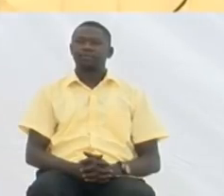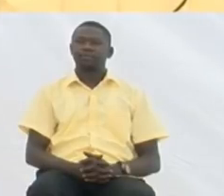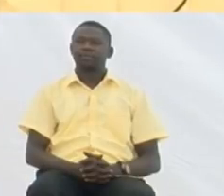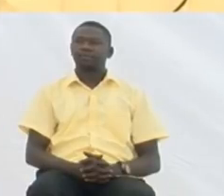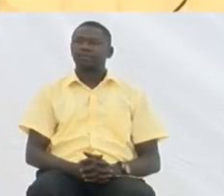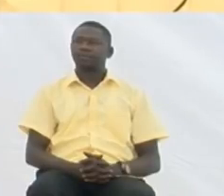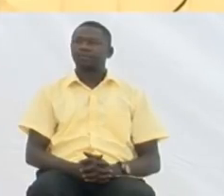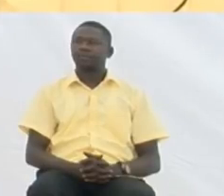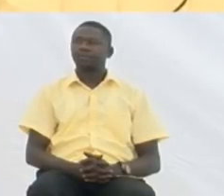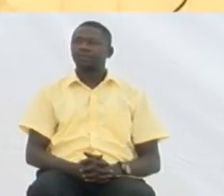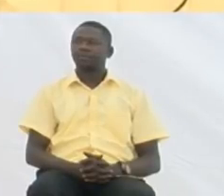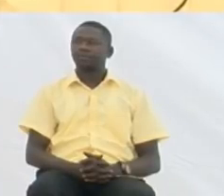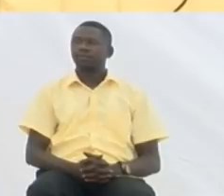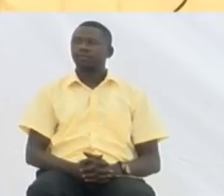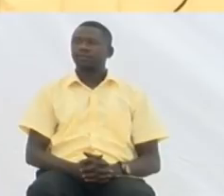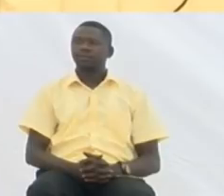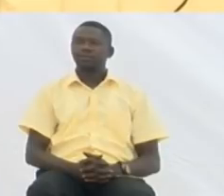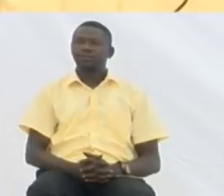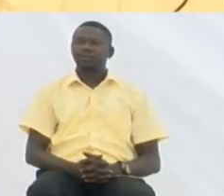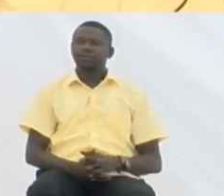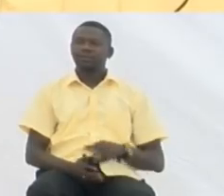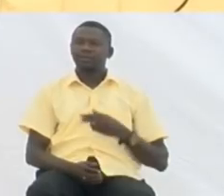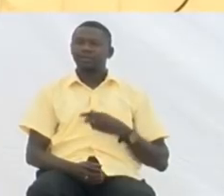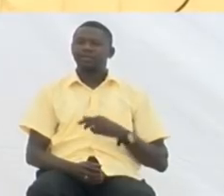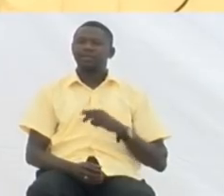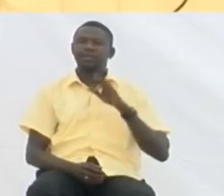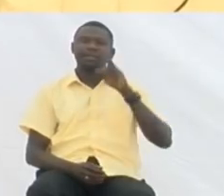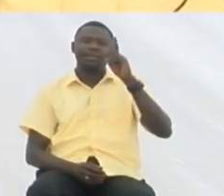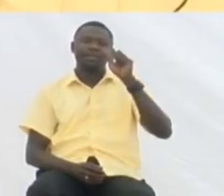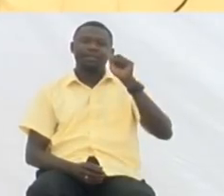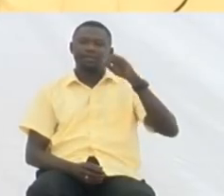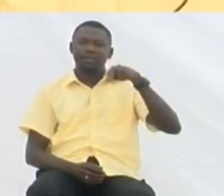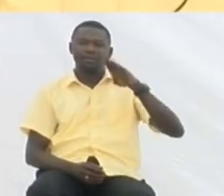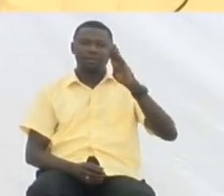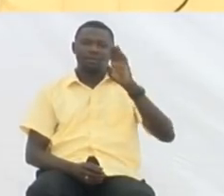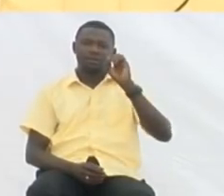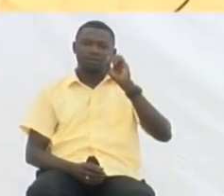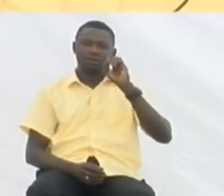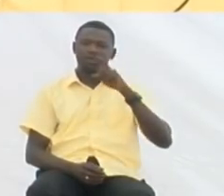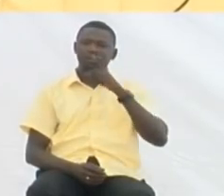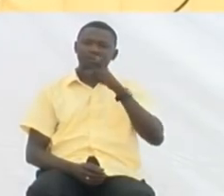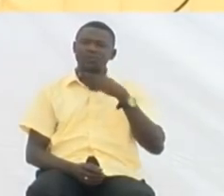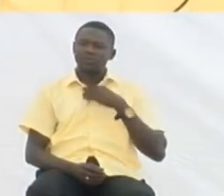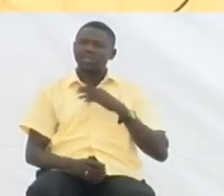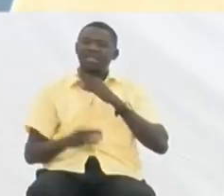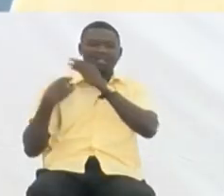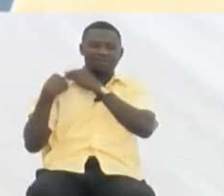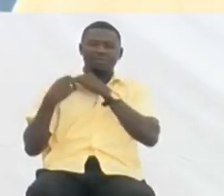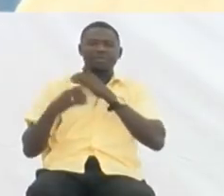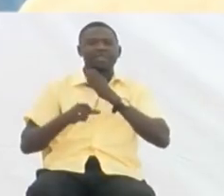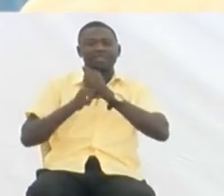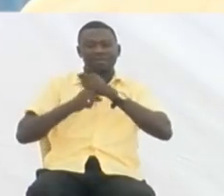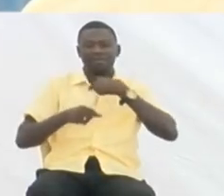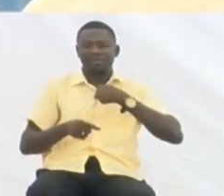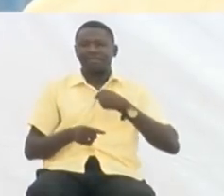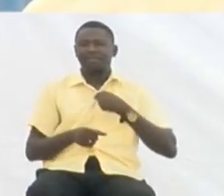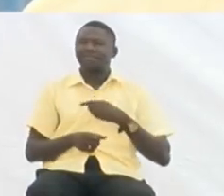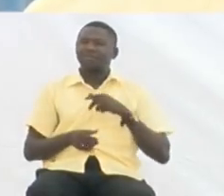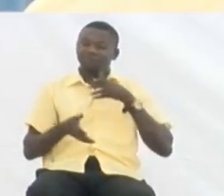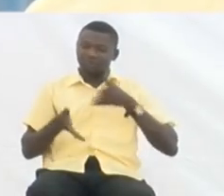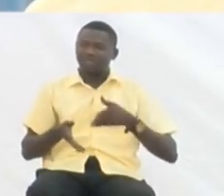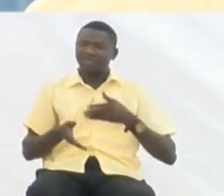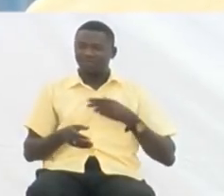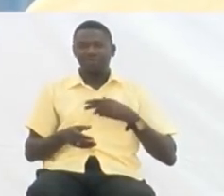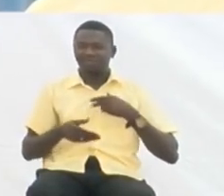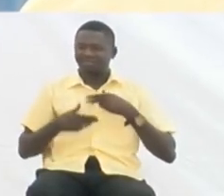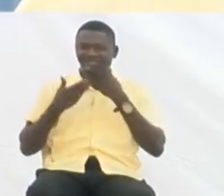Dembo katu itelemu na jati yoti jamburjang bio intolbe mu bojanneti ba dembo since you